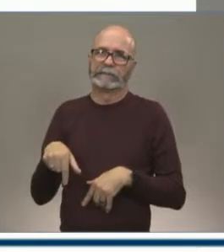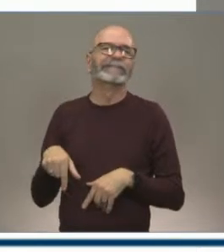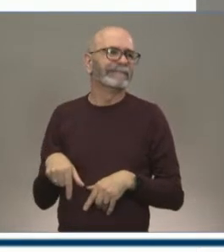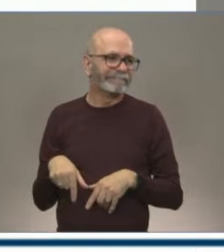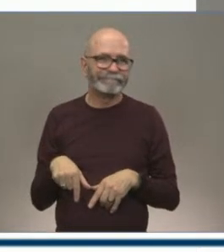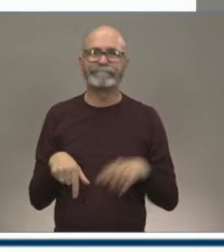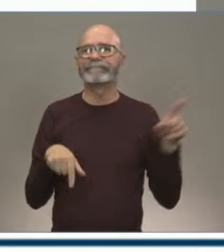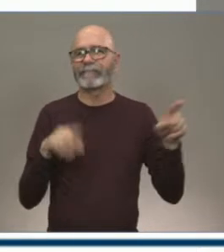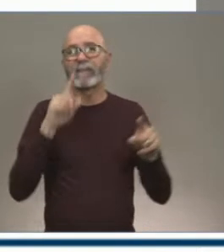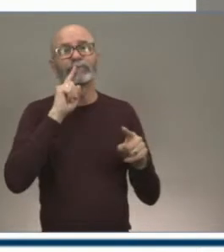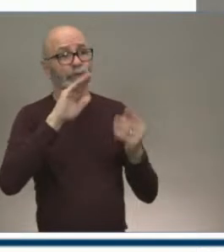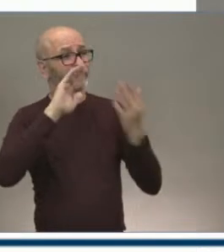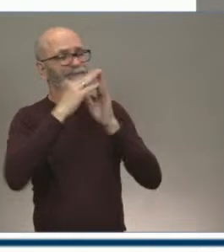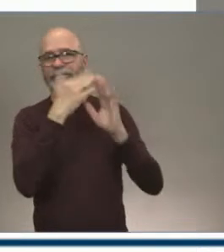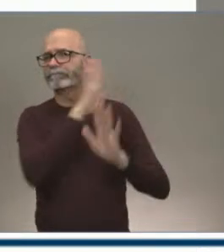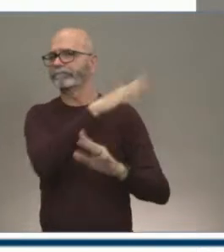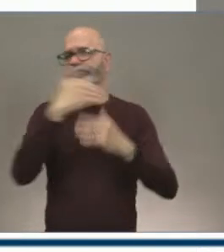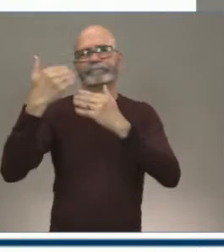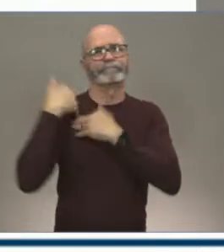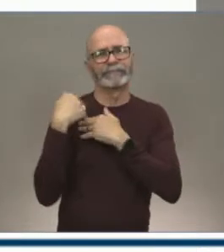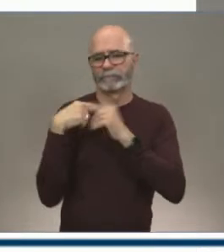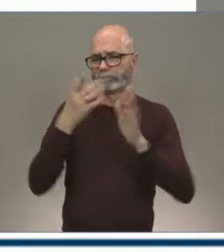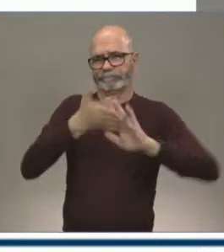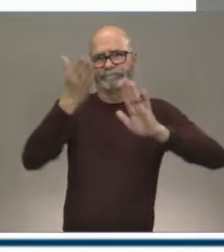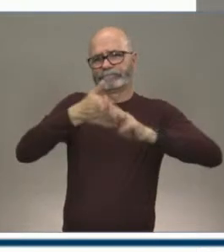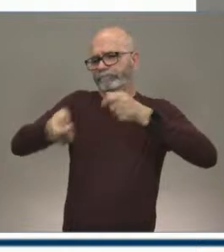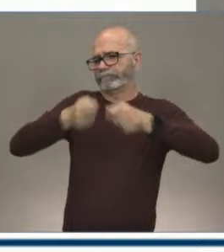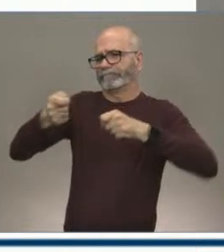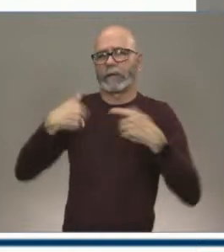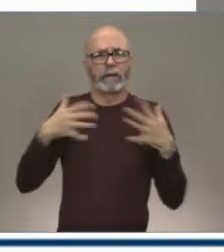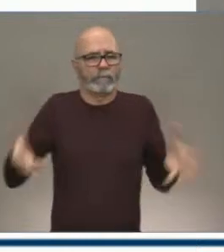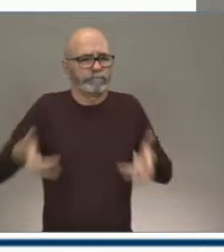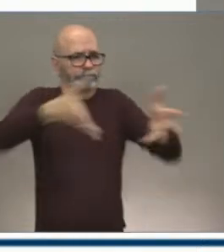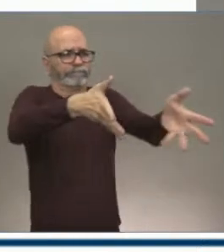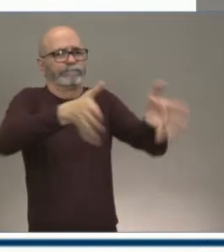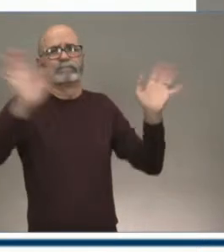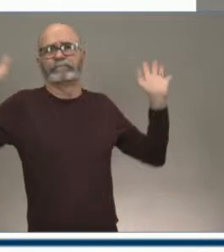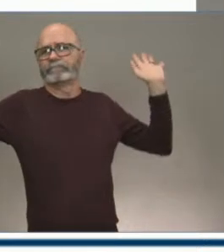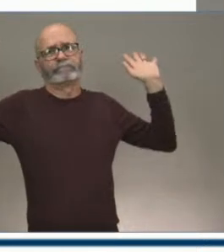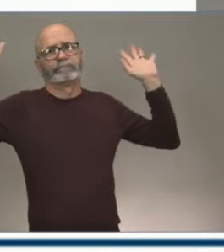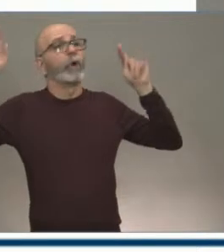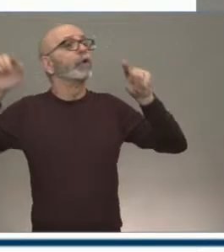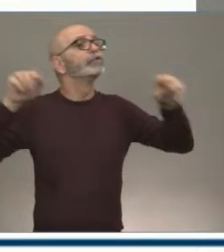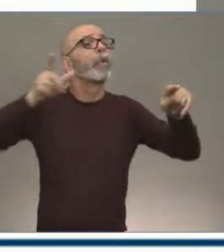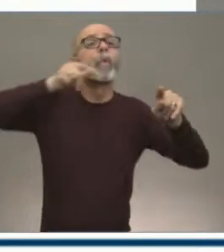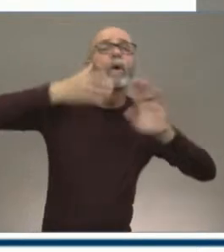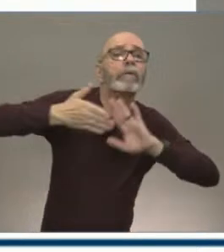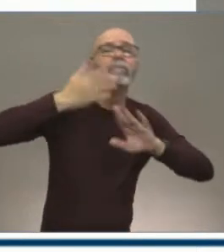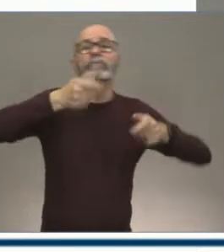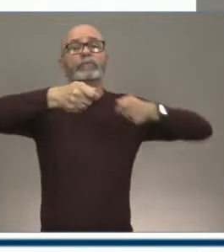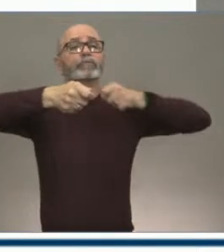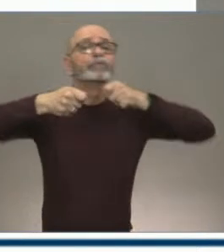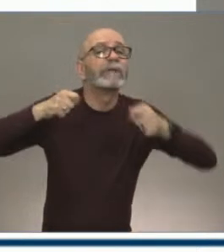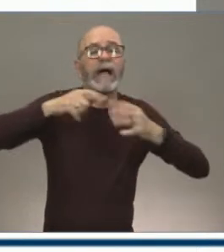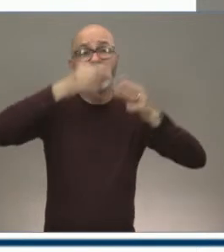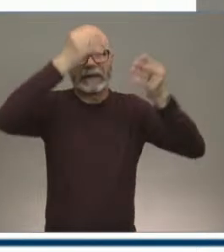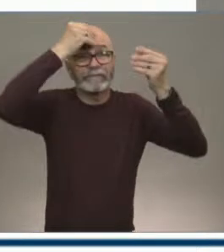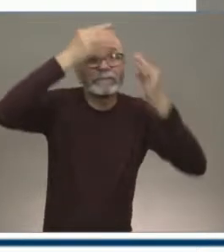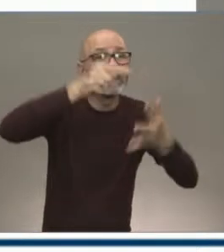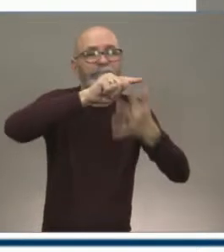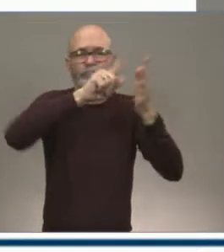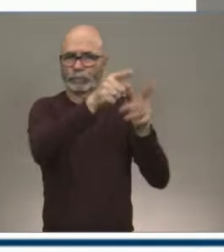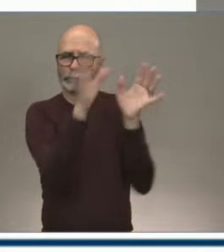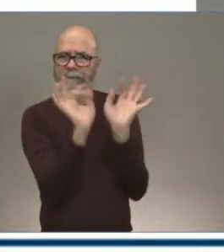you're in many ways in control of much of this. So who you prioritize in your community, we're giving them that space